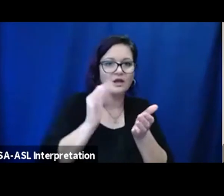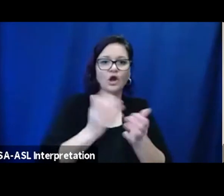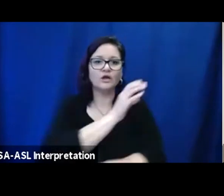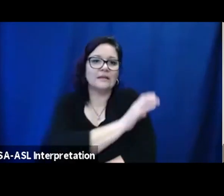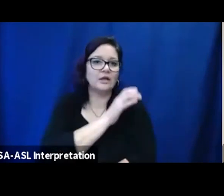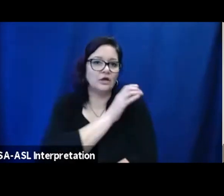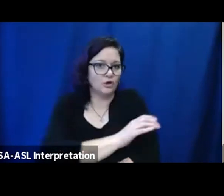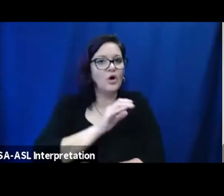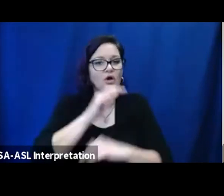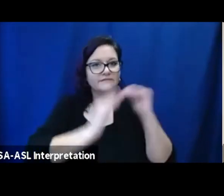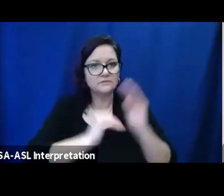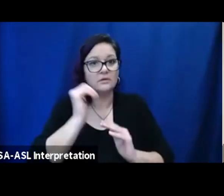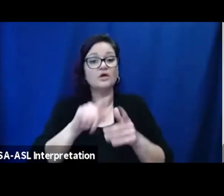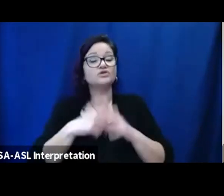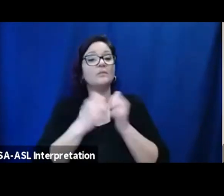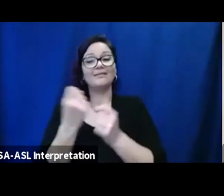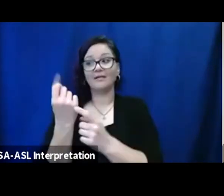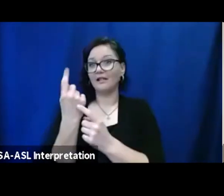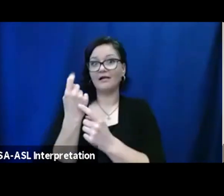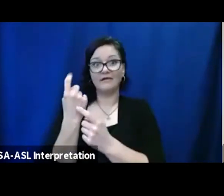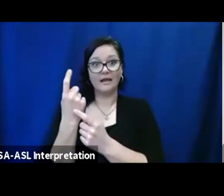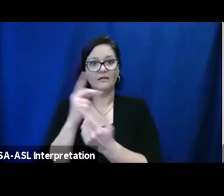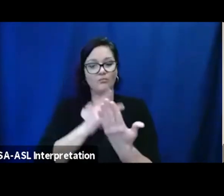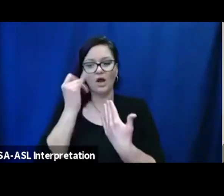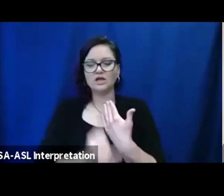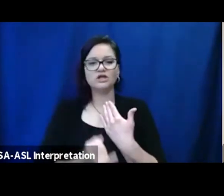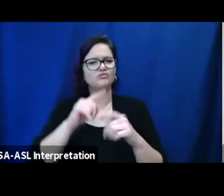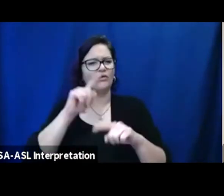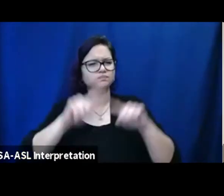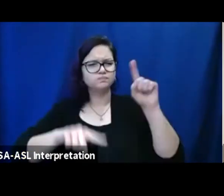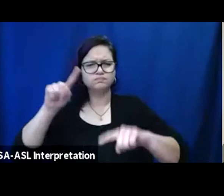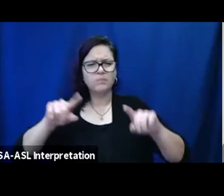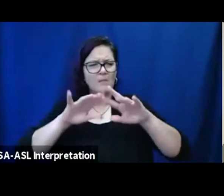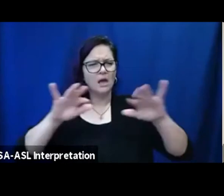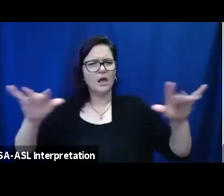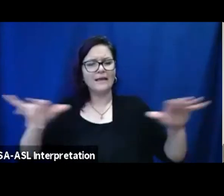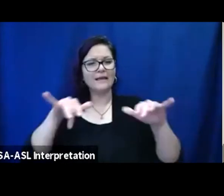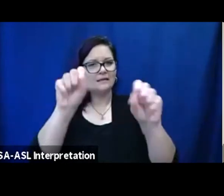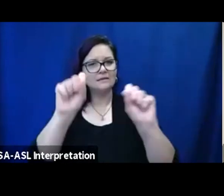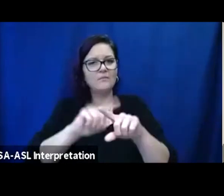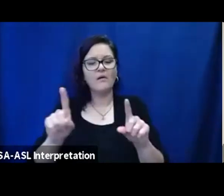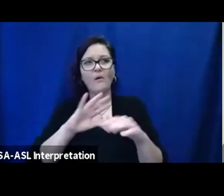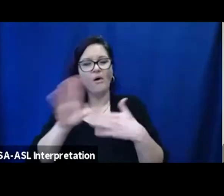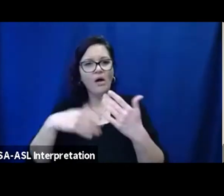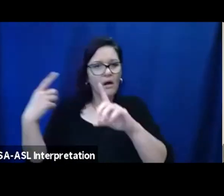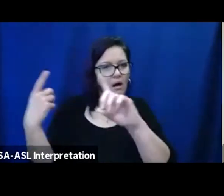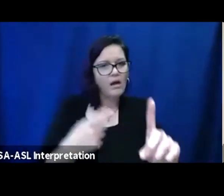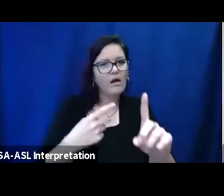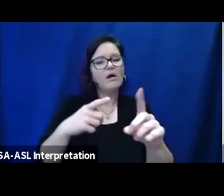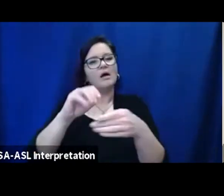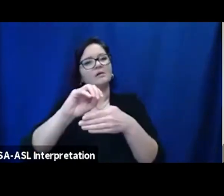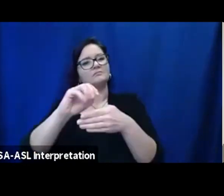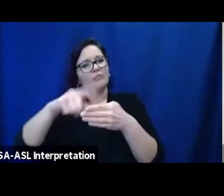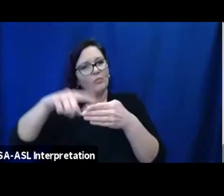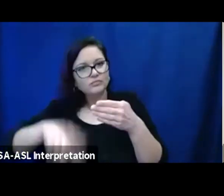We started with 11 of them, and their projects were varied and diverse, but all helped us to draw towards outcomes that are also